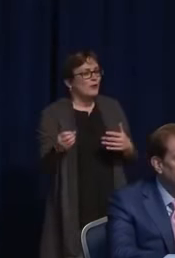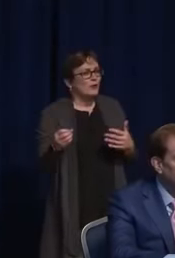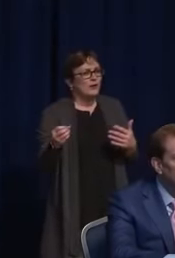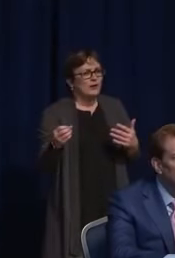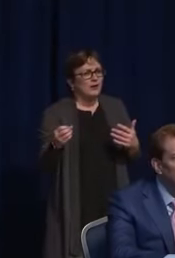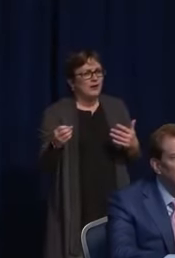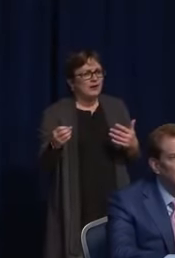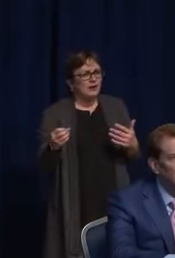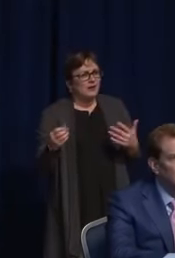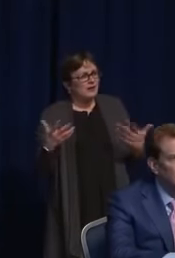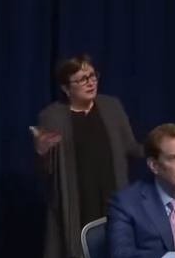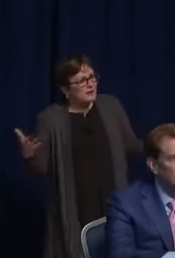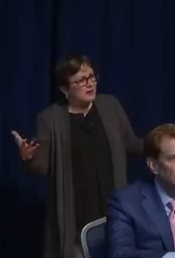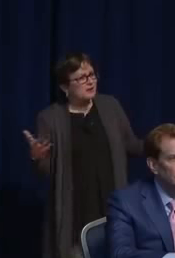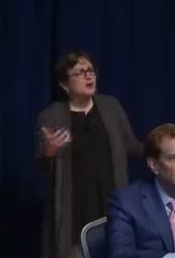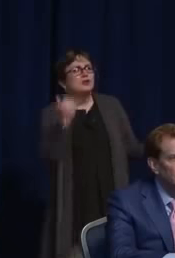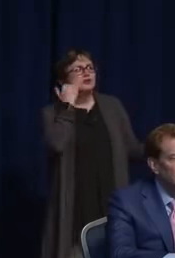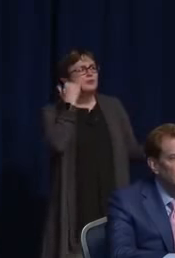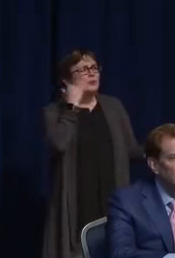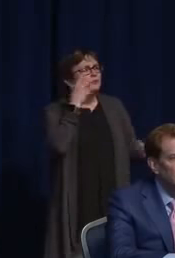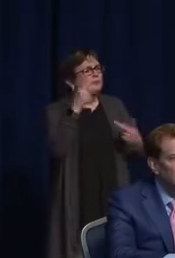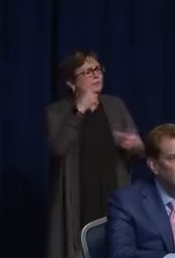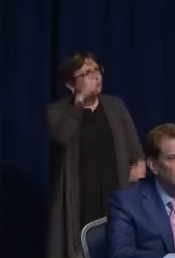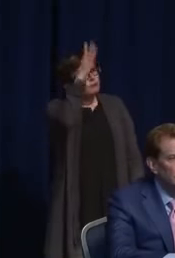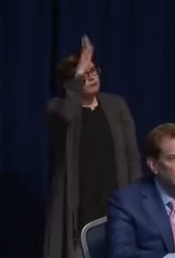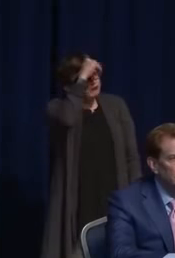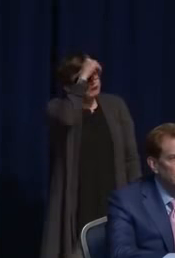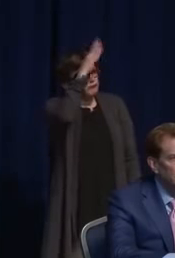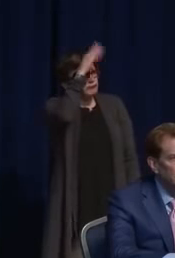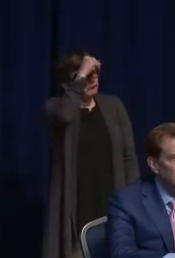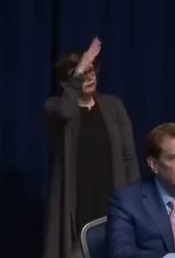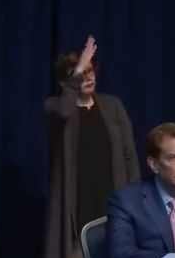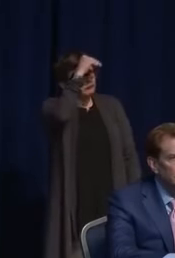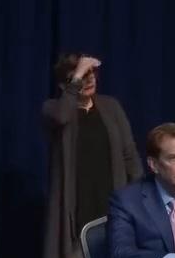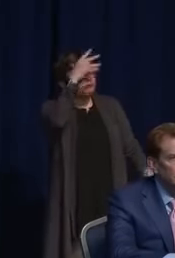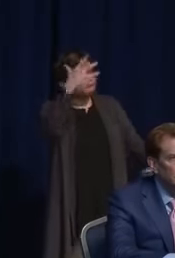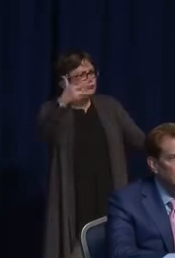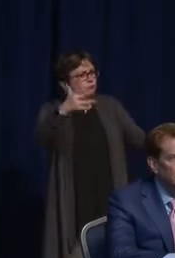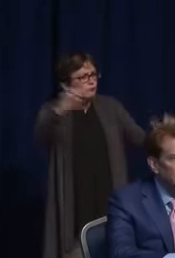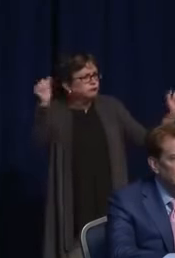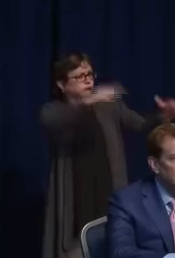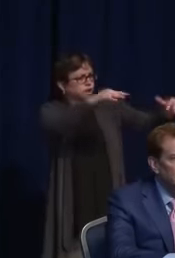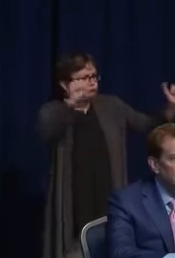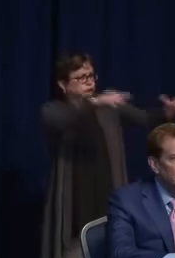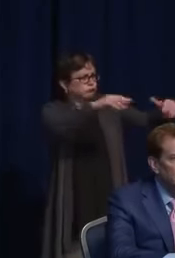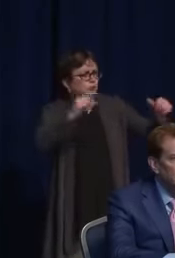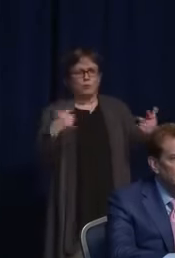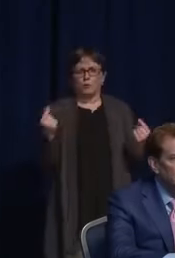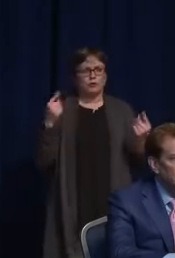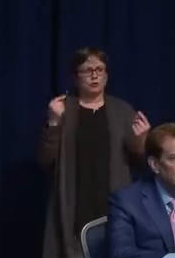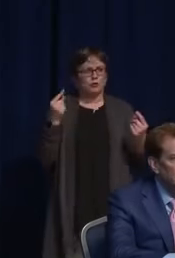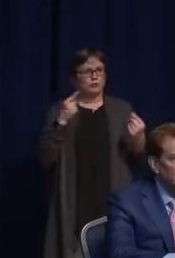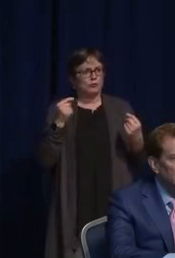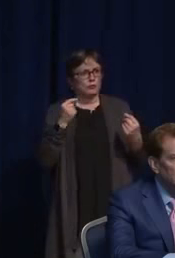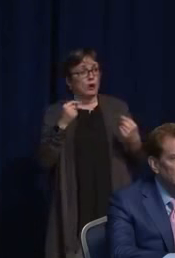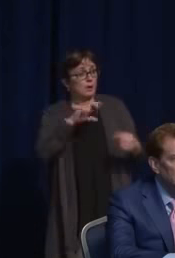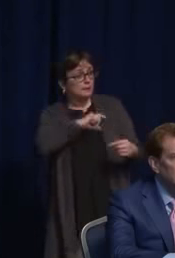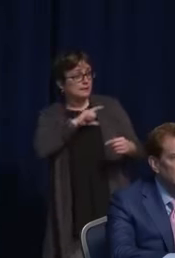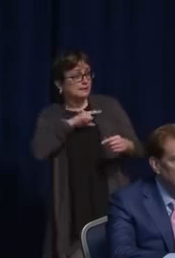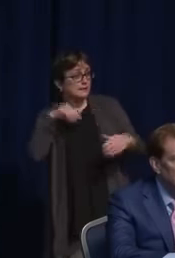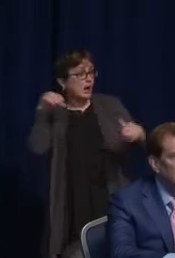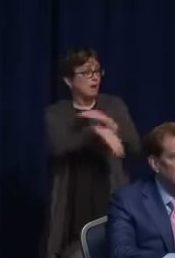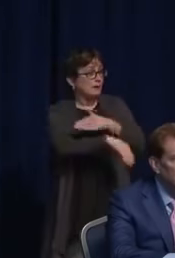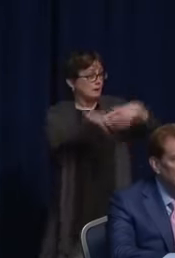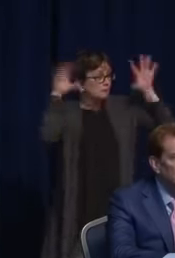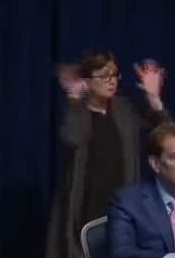will police departments and the state police be brought in to make sure that people get this message? Because it seems like it's the crucial point